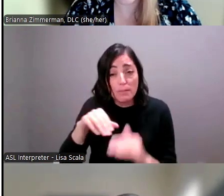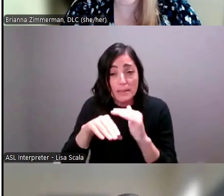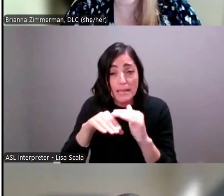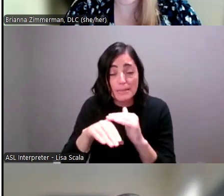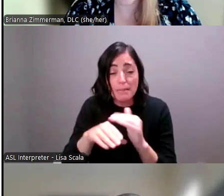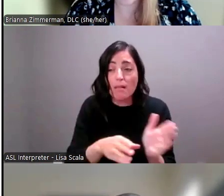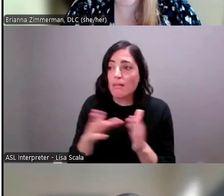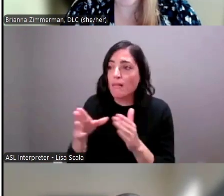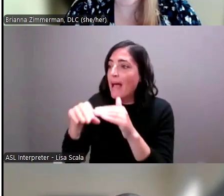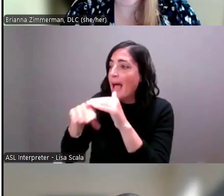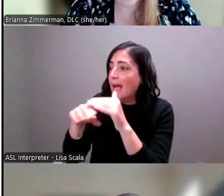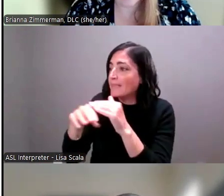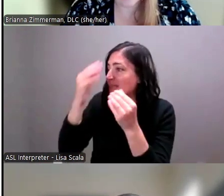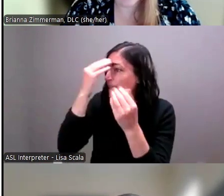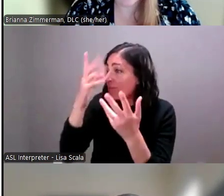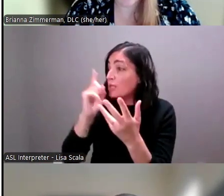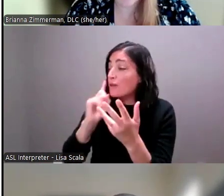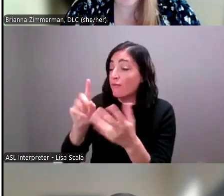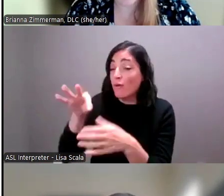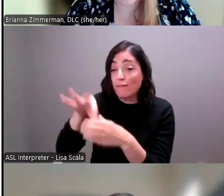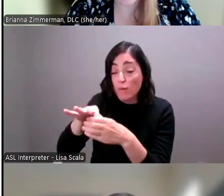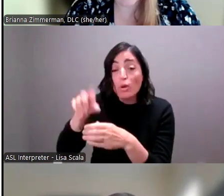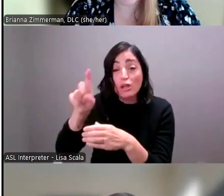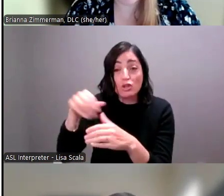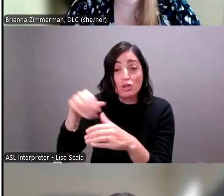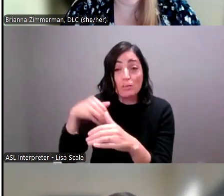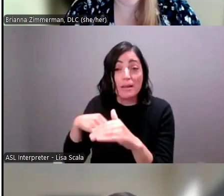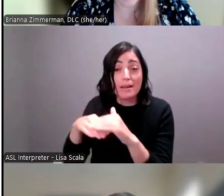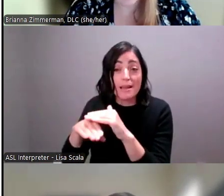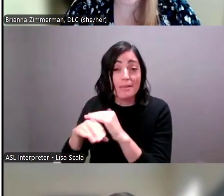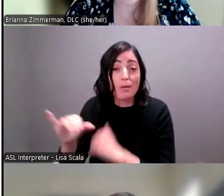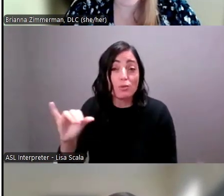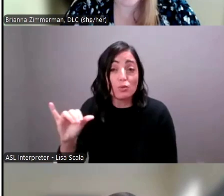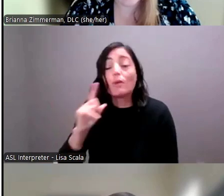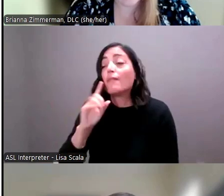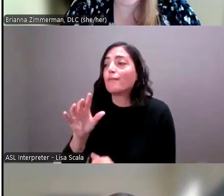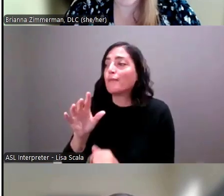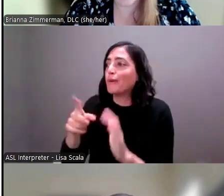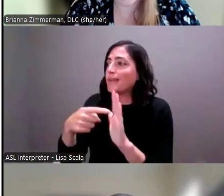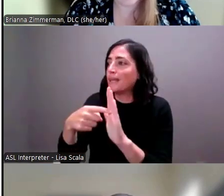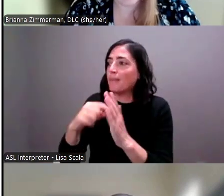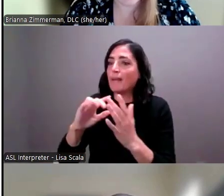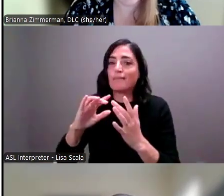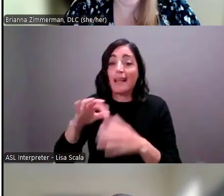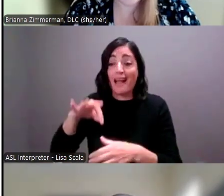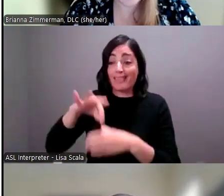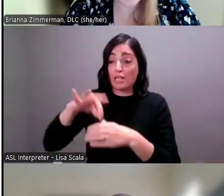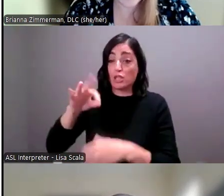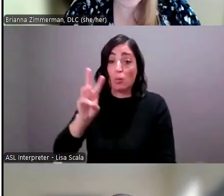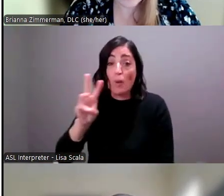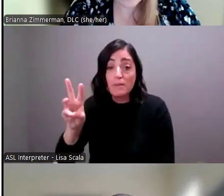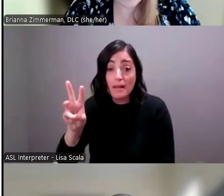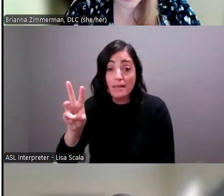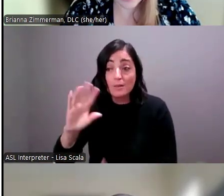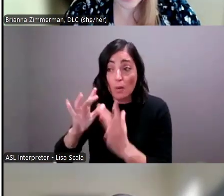Accessing information about voting should be accessible. For example, election websites should be accessible.